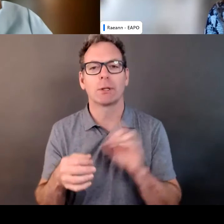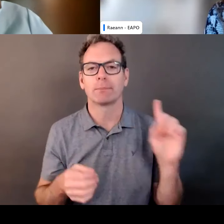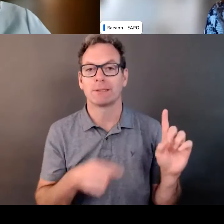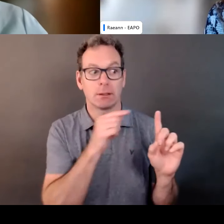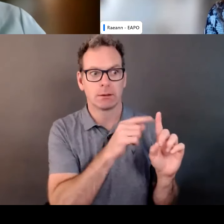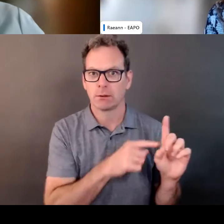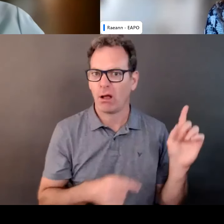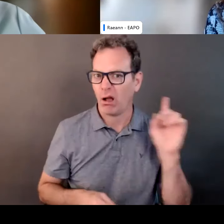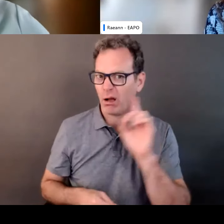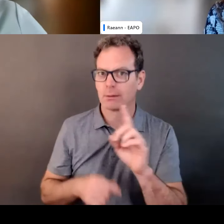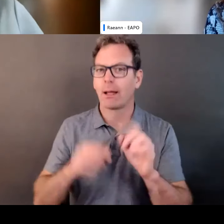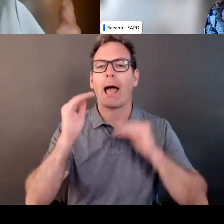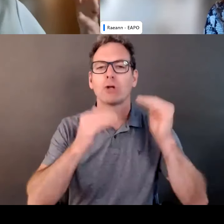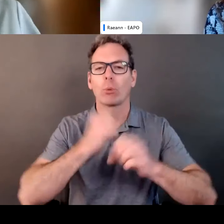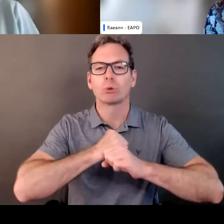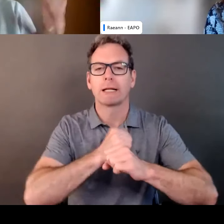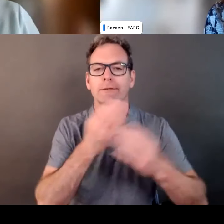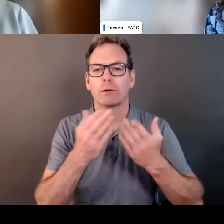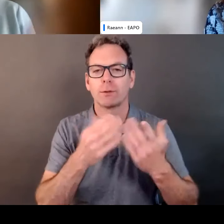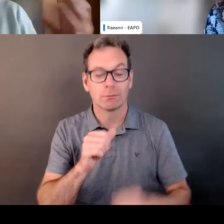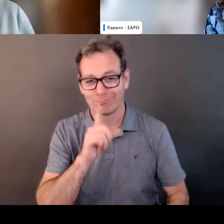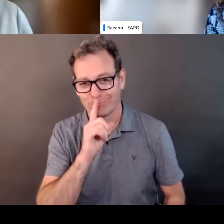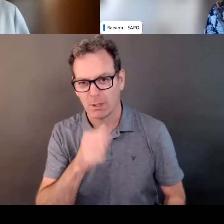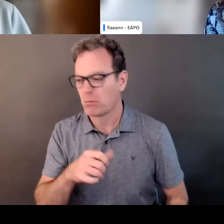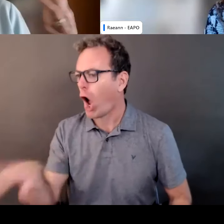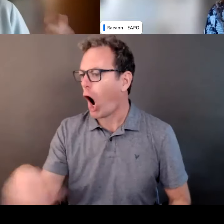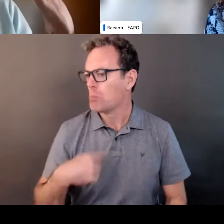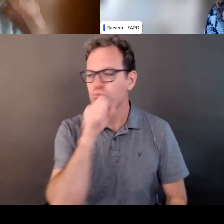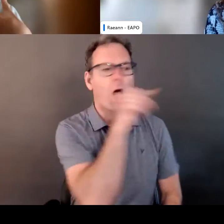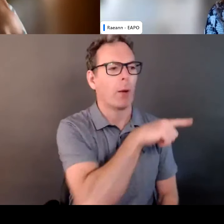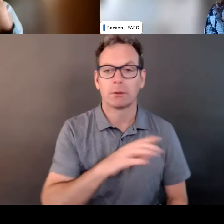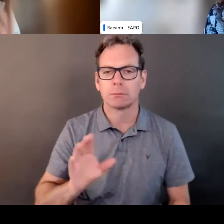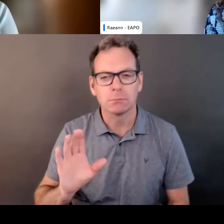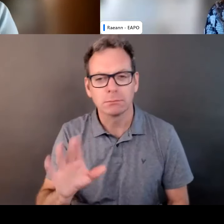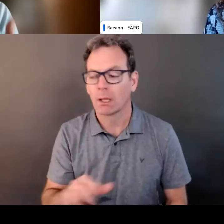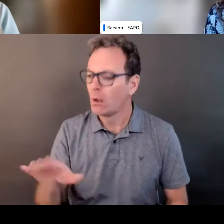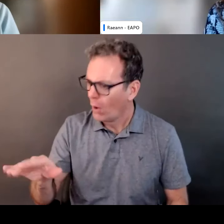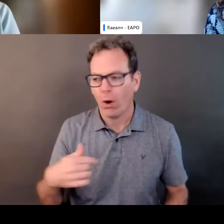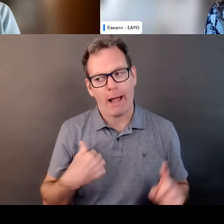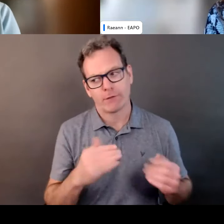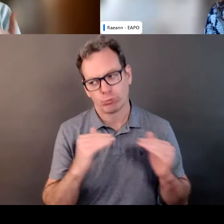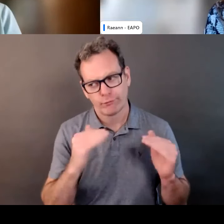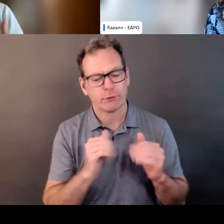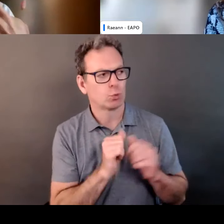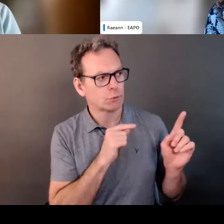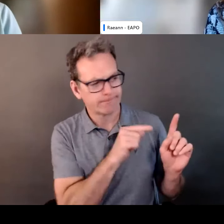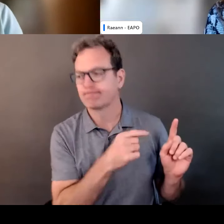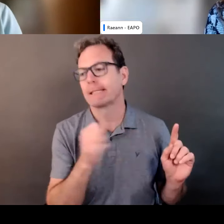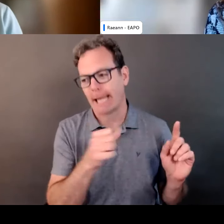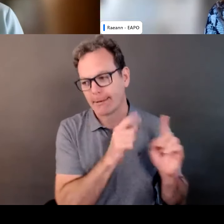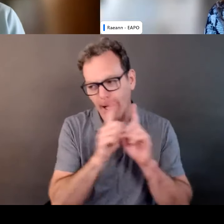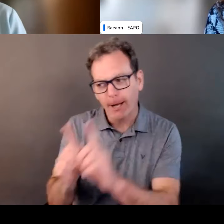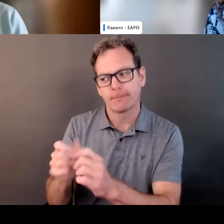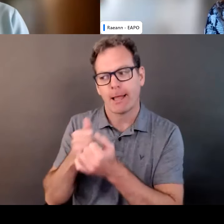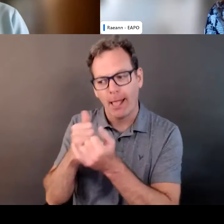people out of the house. I mean, they come to help, again, unless it's in one of those rare, really violent,